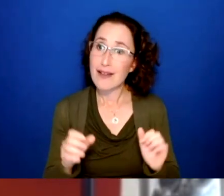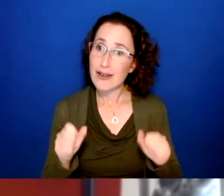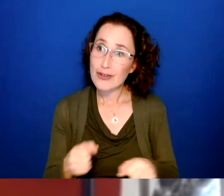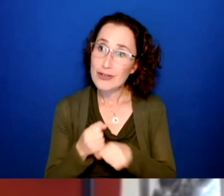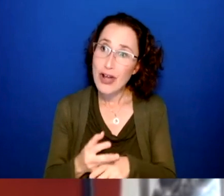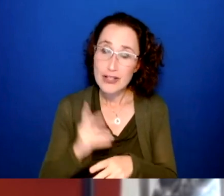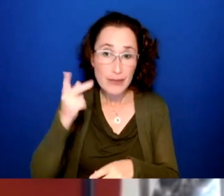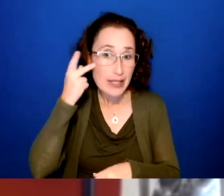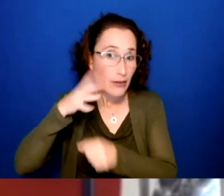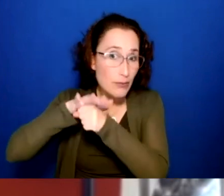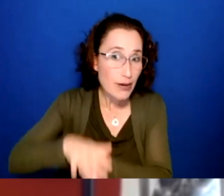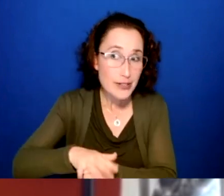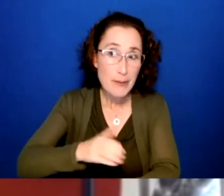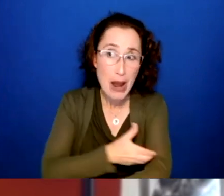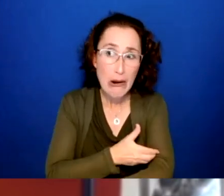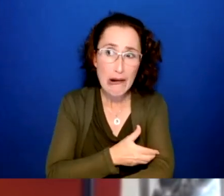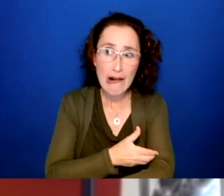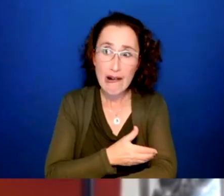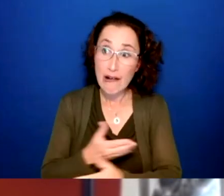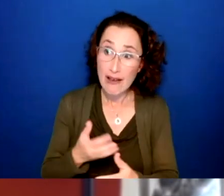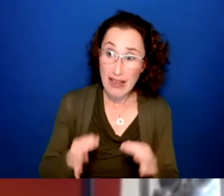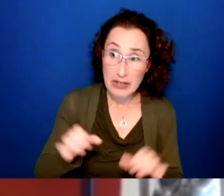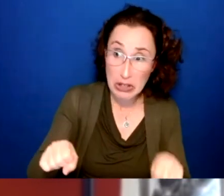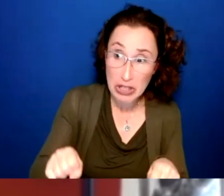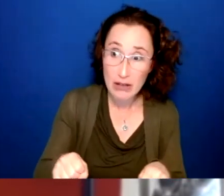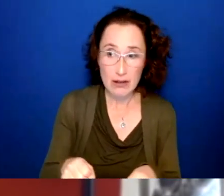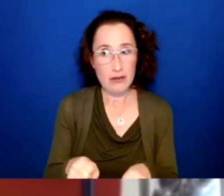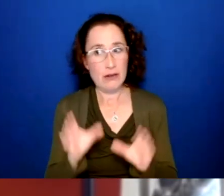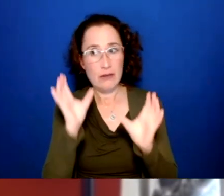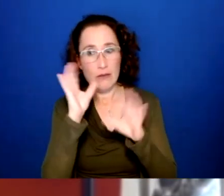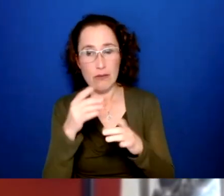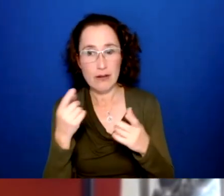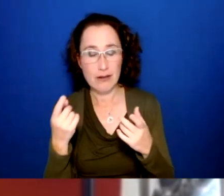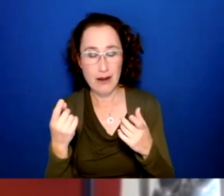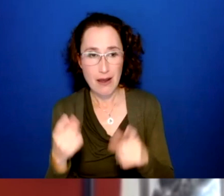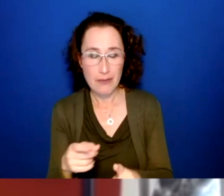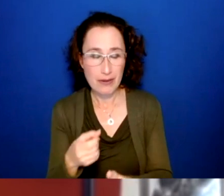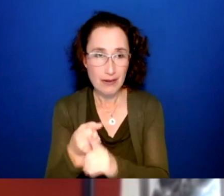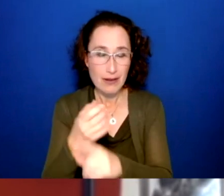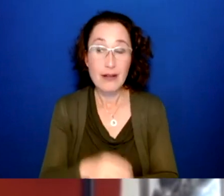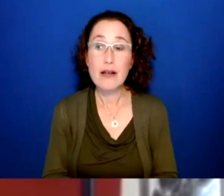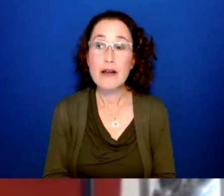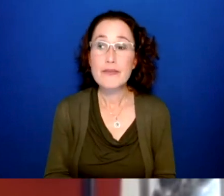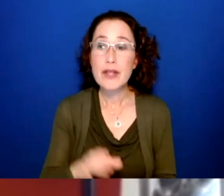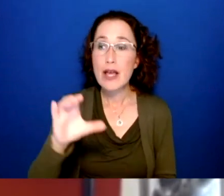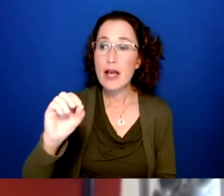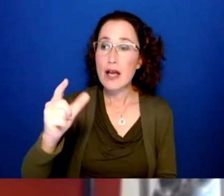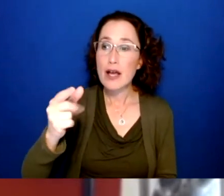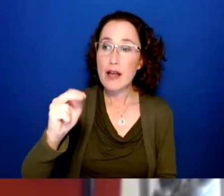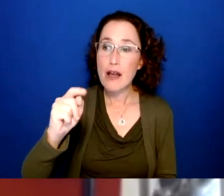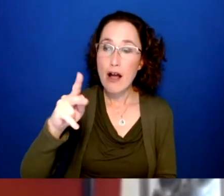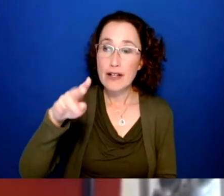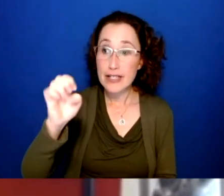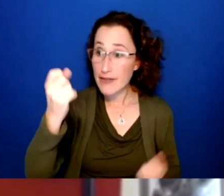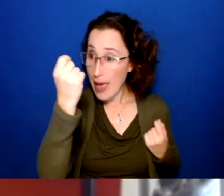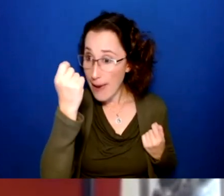and power, you could get something very weird. And they spoke of cognitive empathy and the fact that you could, instead of trying to change somebody's